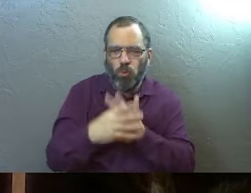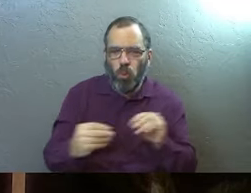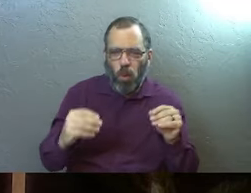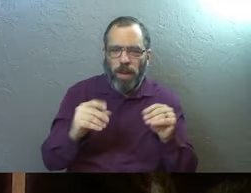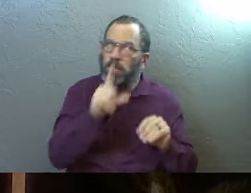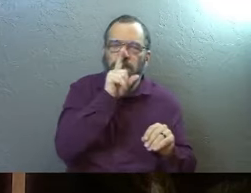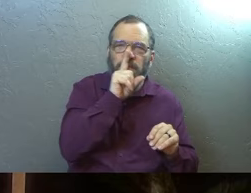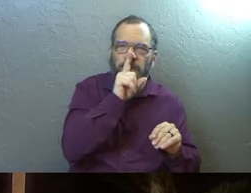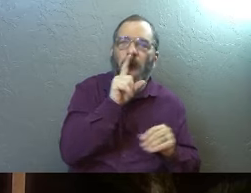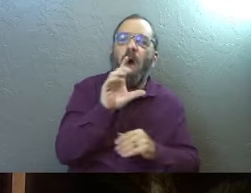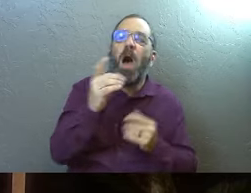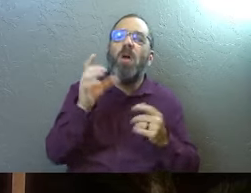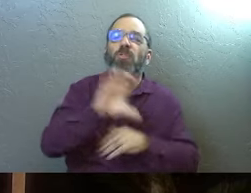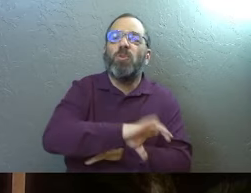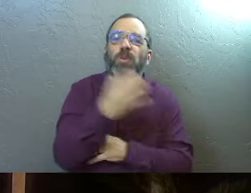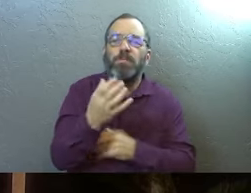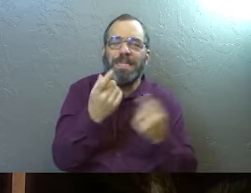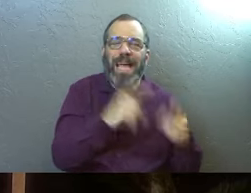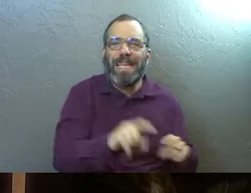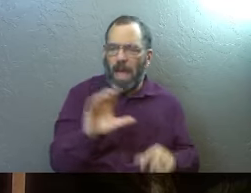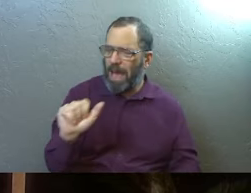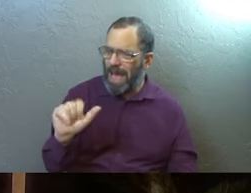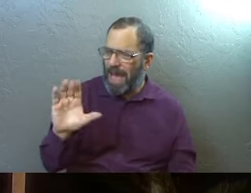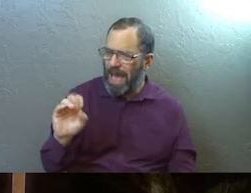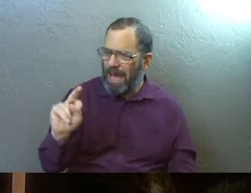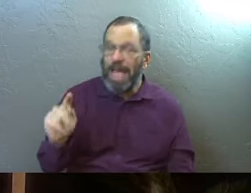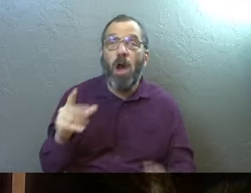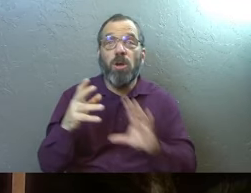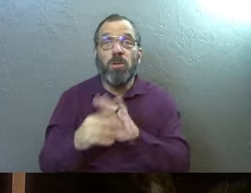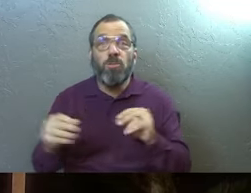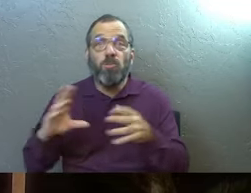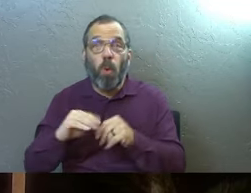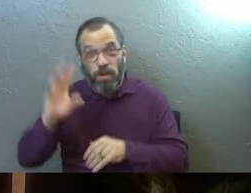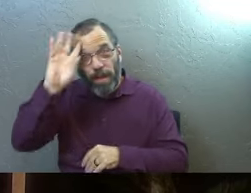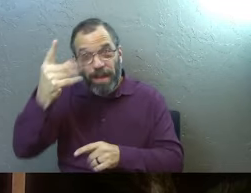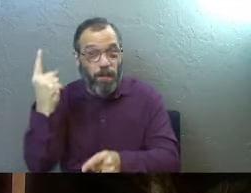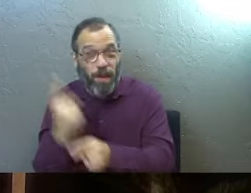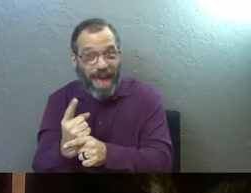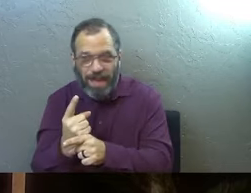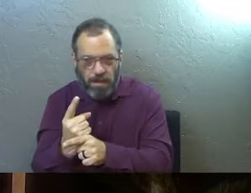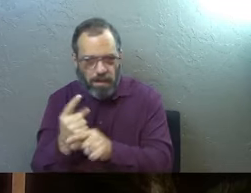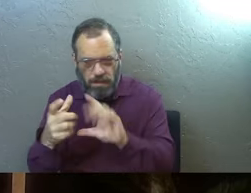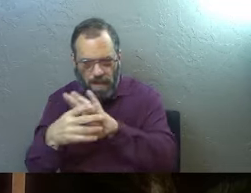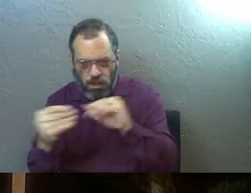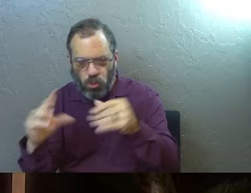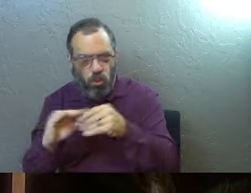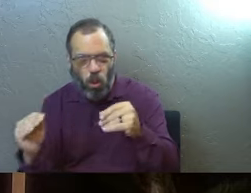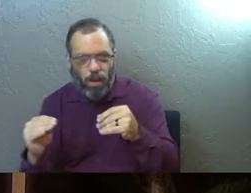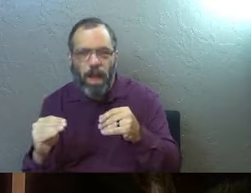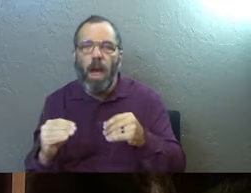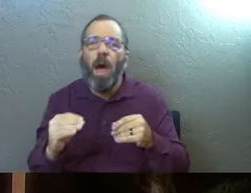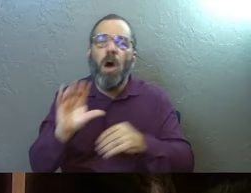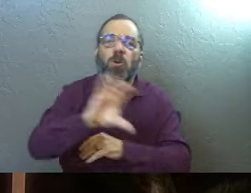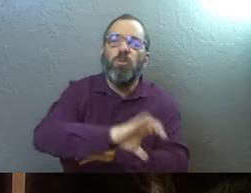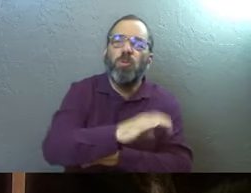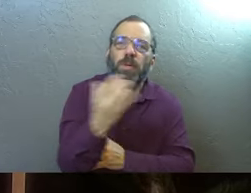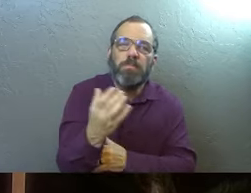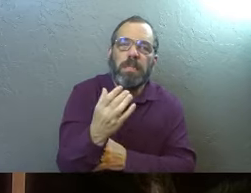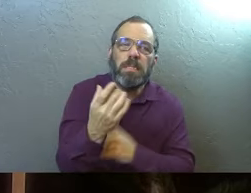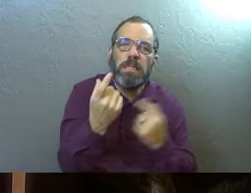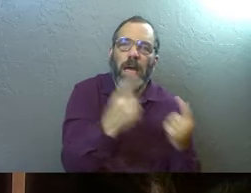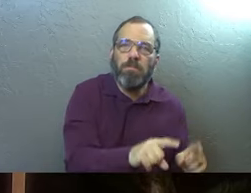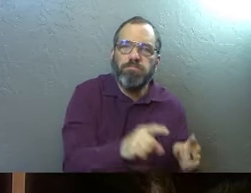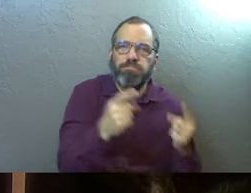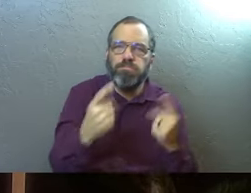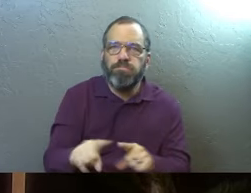Christmas story, I say the Christmas account, because stories are things that we sometimes make up, yes? But historical accounts of real people that